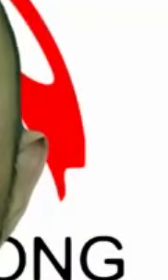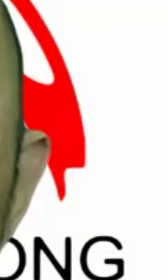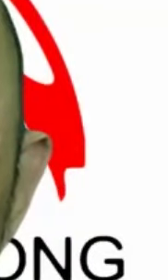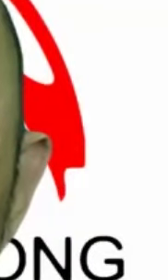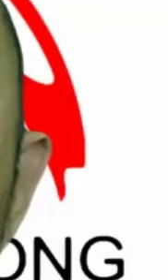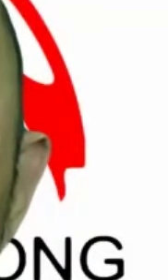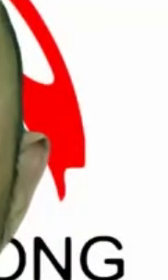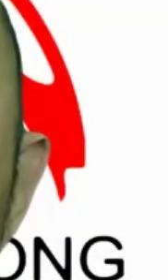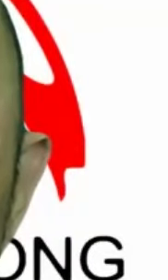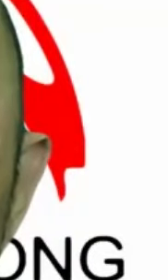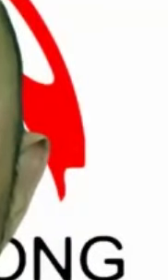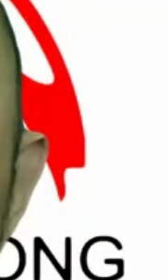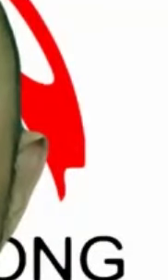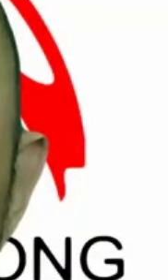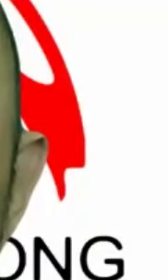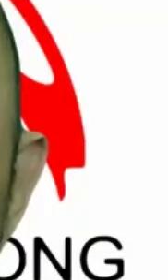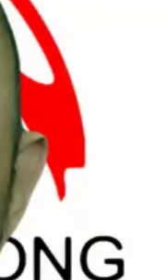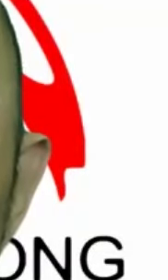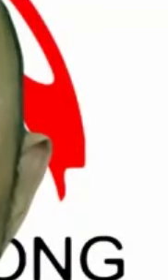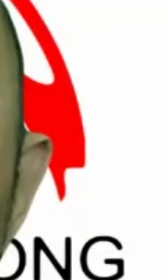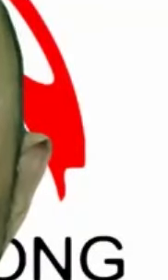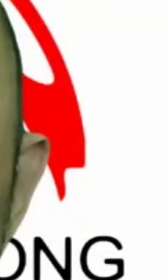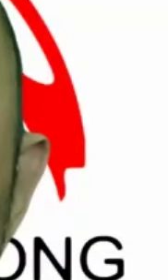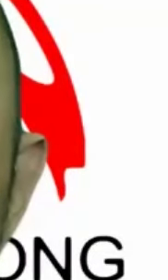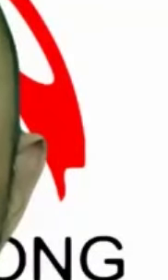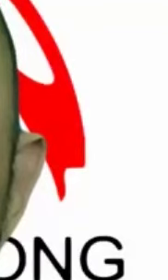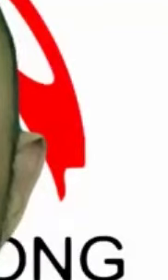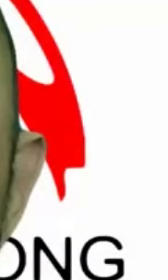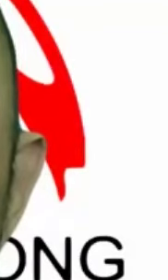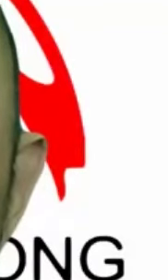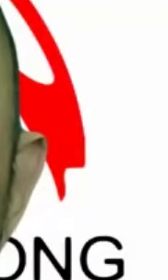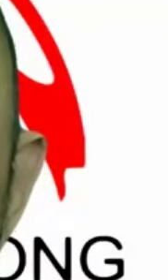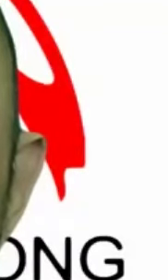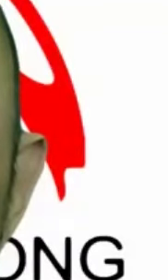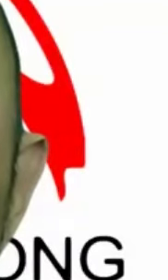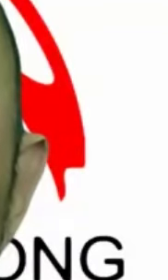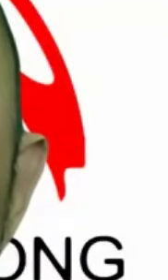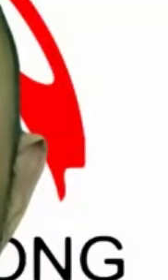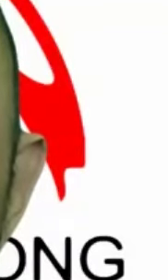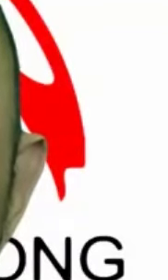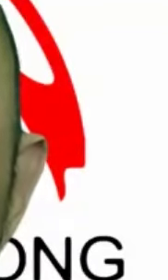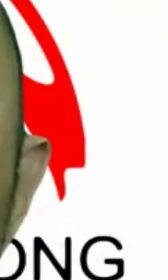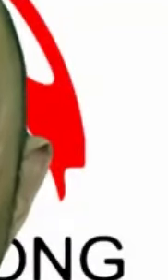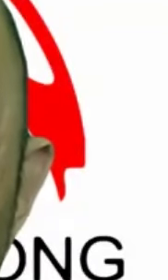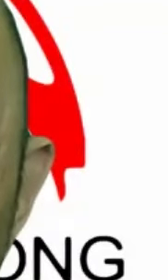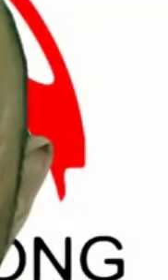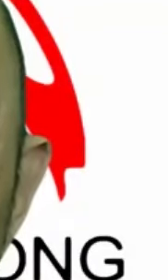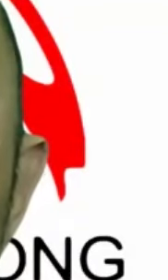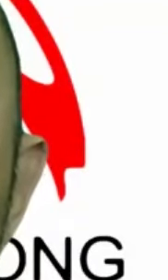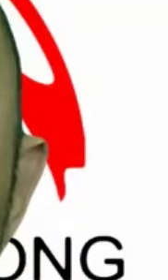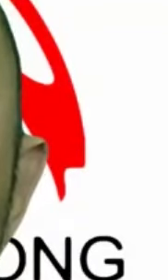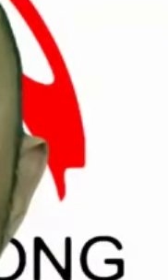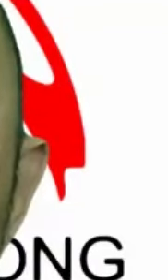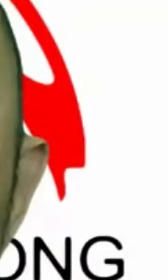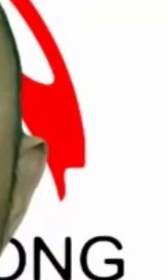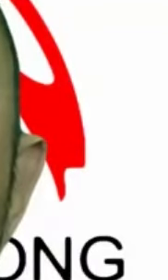well, we're saying that we can change things in the very city where people live, in the